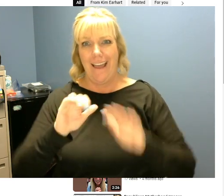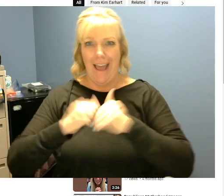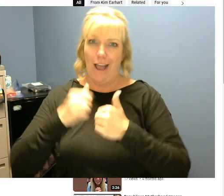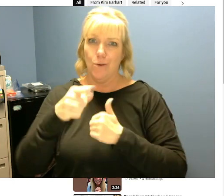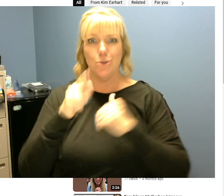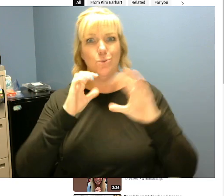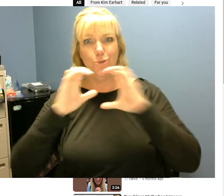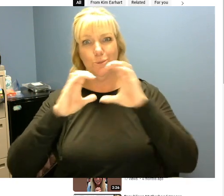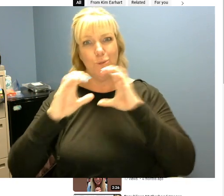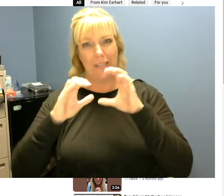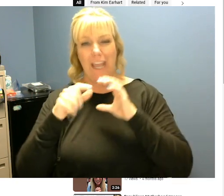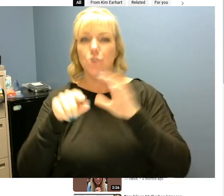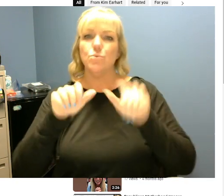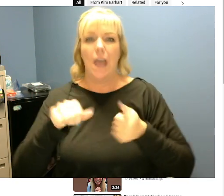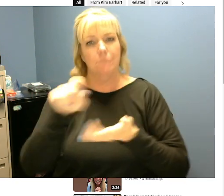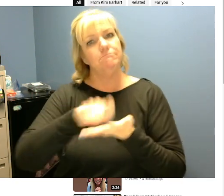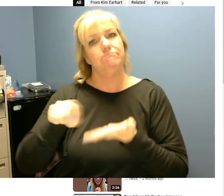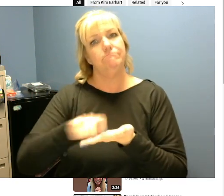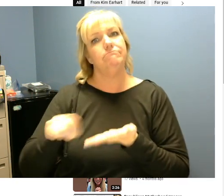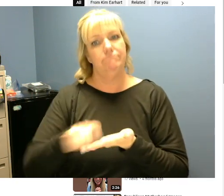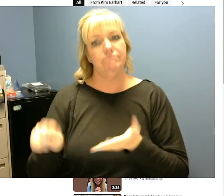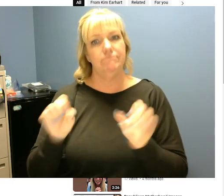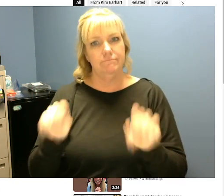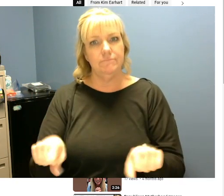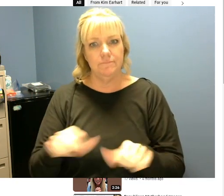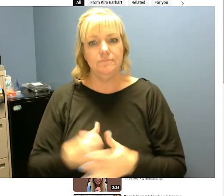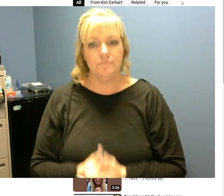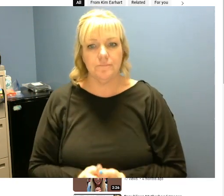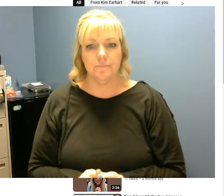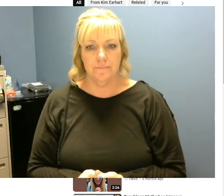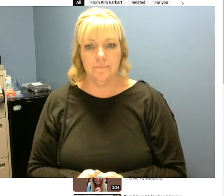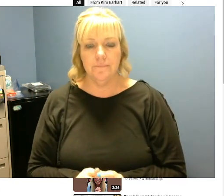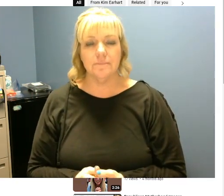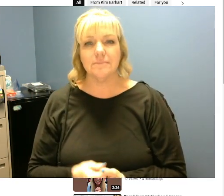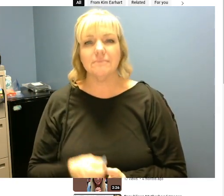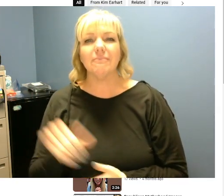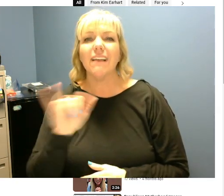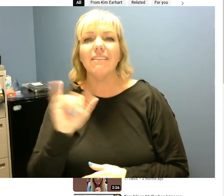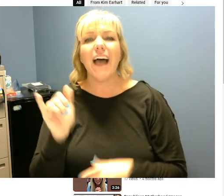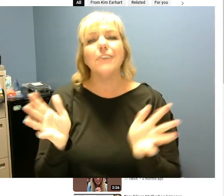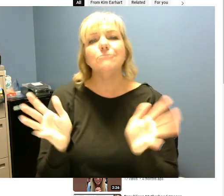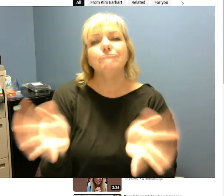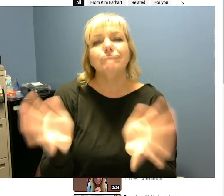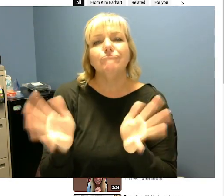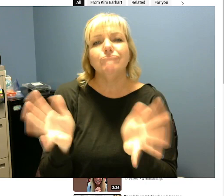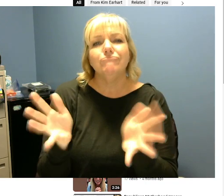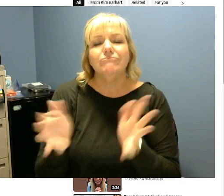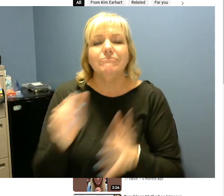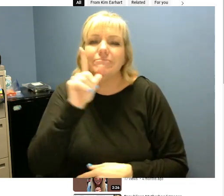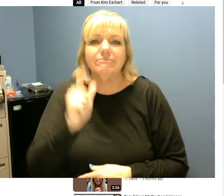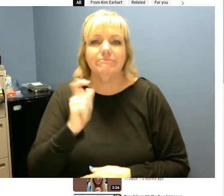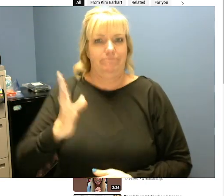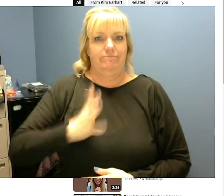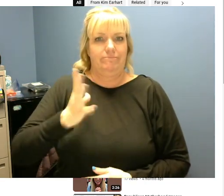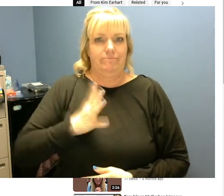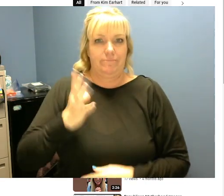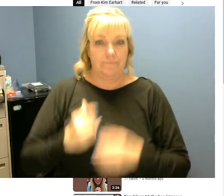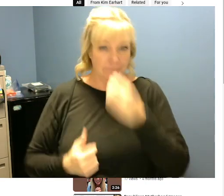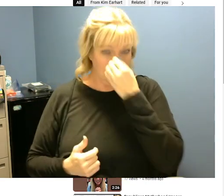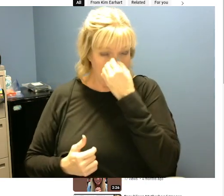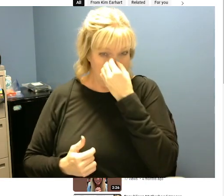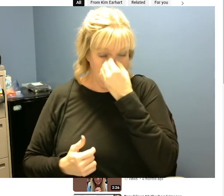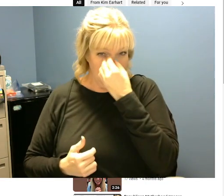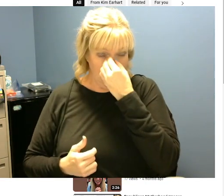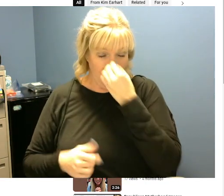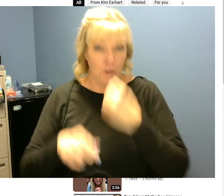essay. In these exams, you can. It can be a little bit more conversational. Show me what you know. Pretend that I